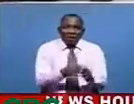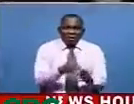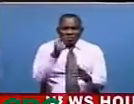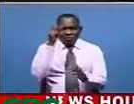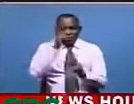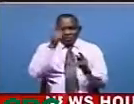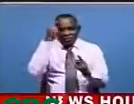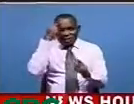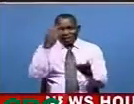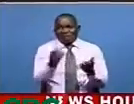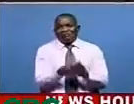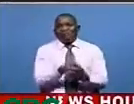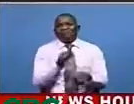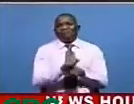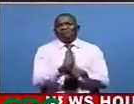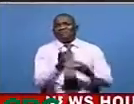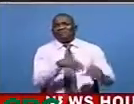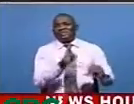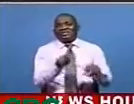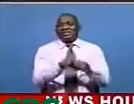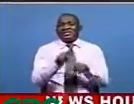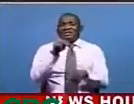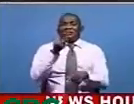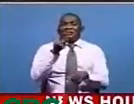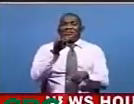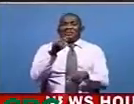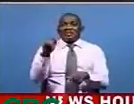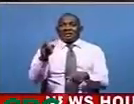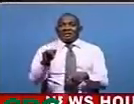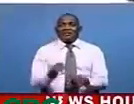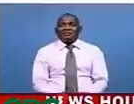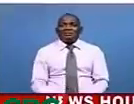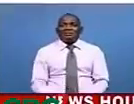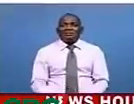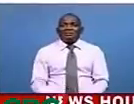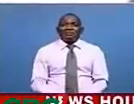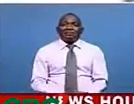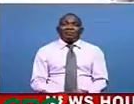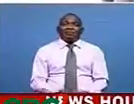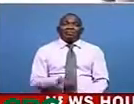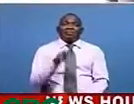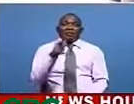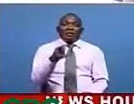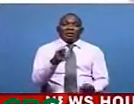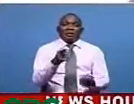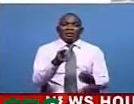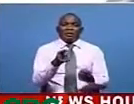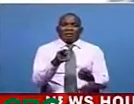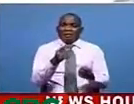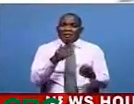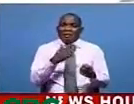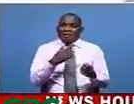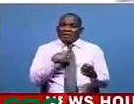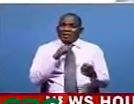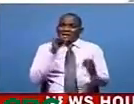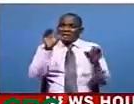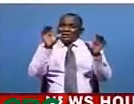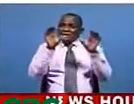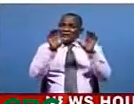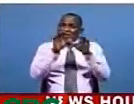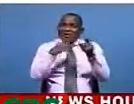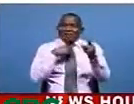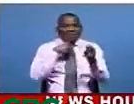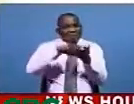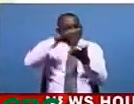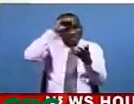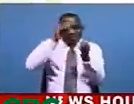considering enrolling at NVDI to perfect his skills. Because it's not something I learned,